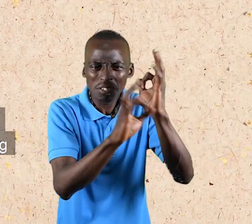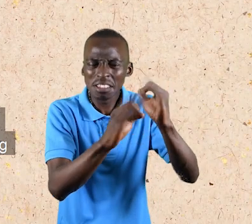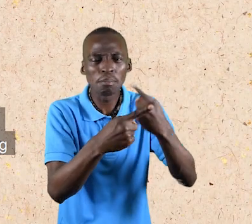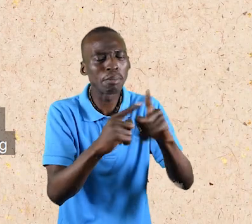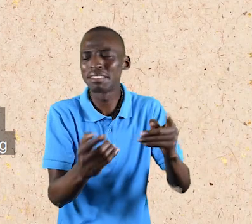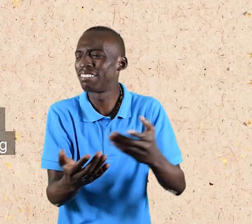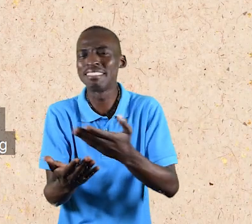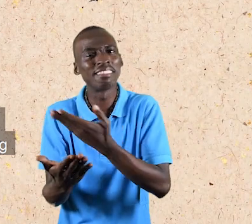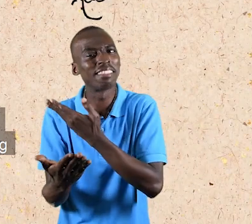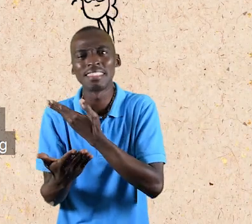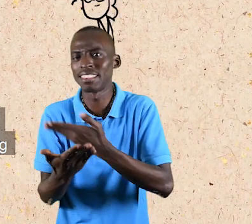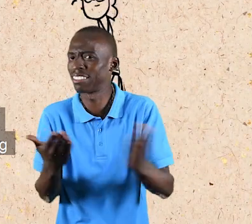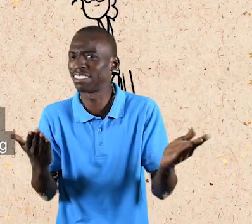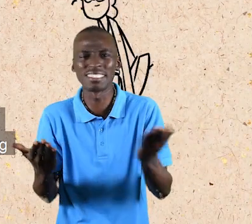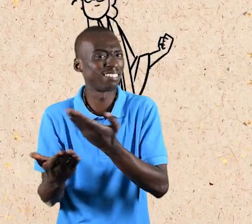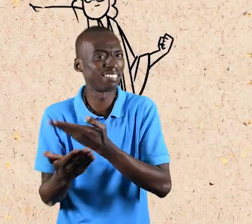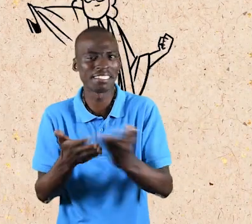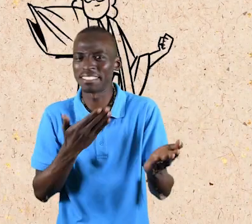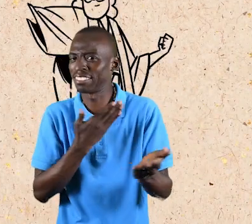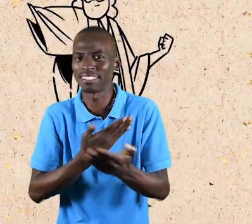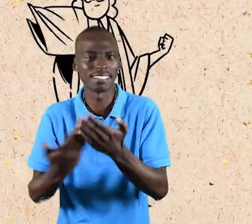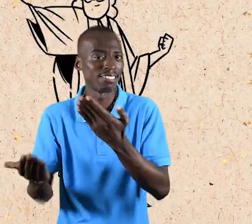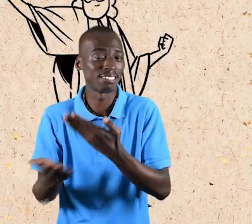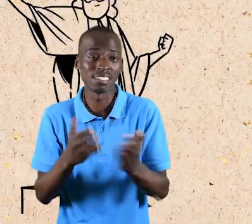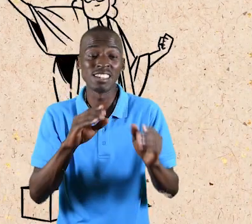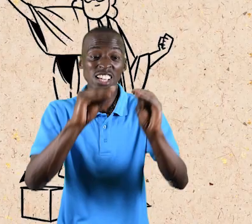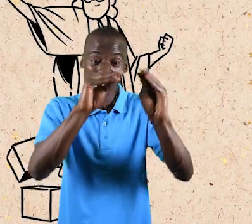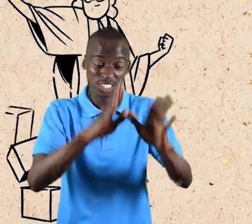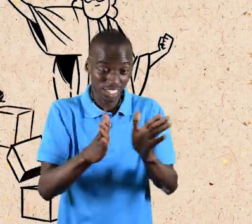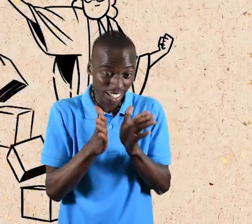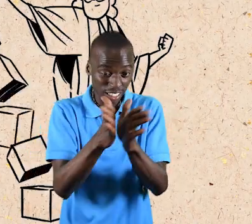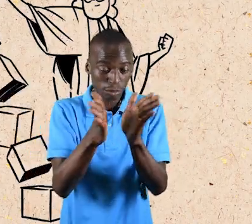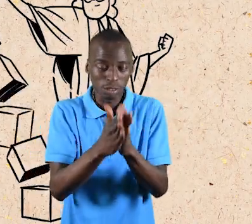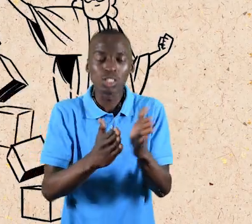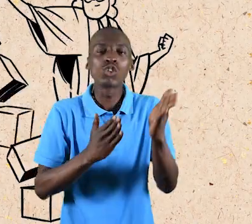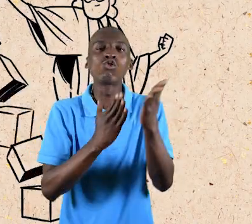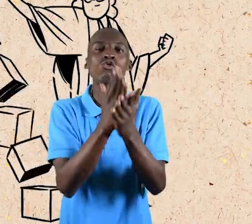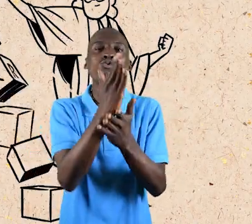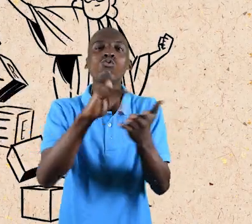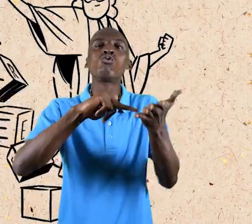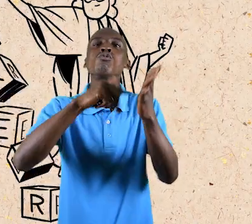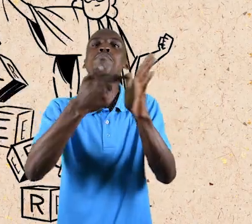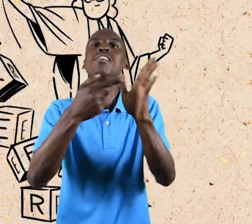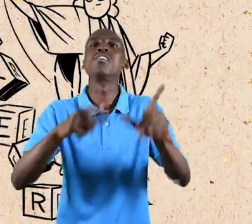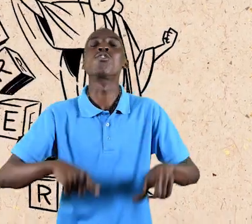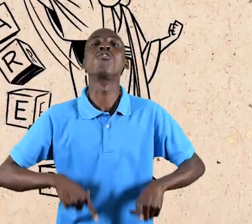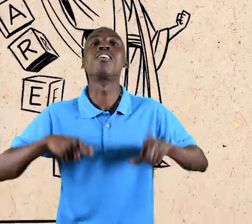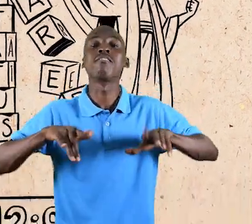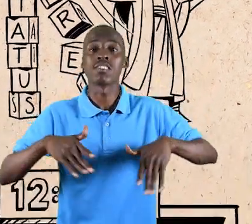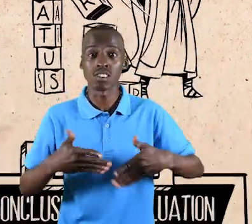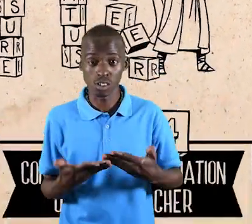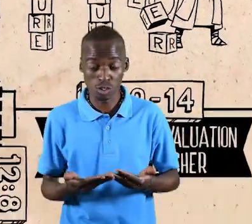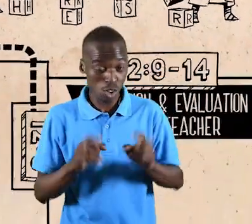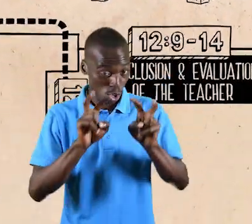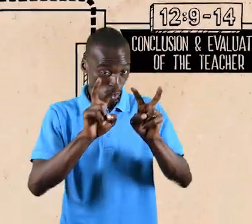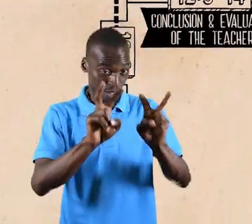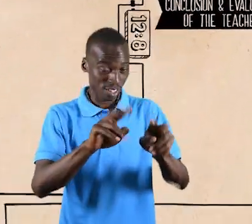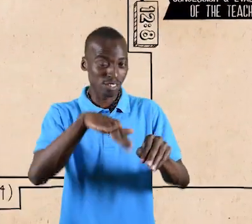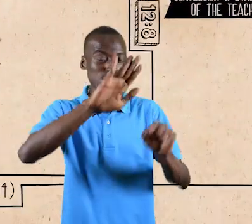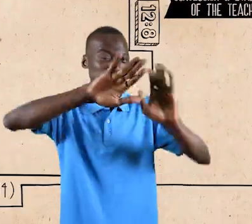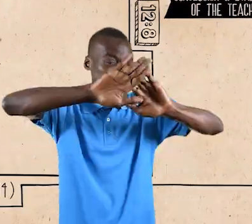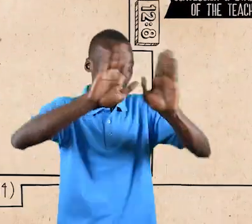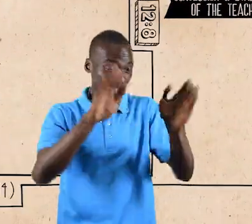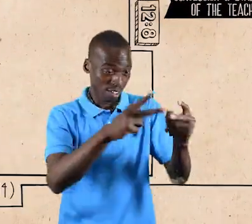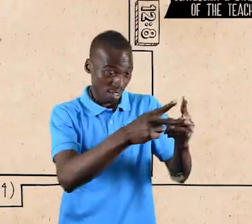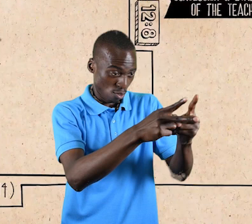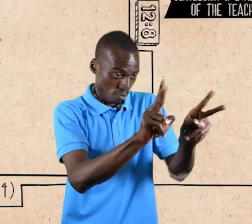no lasting meaning or significance. And he lets the teacher give us a hard lesson in reality. You can see this most clearly in the